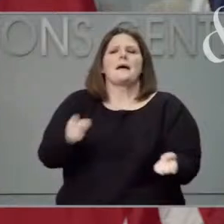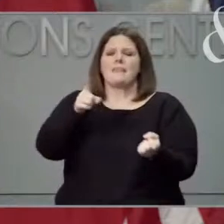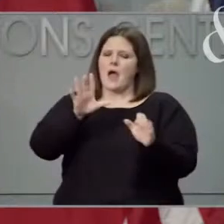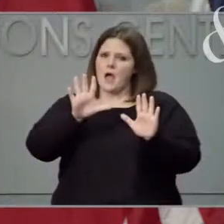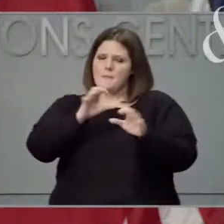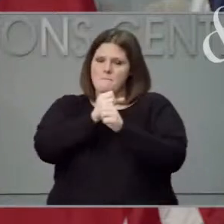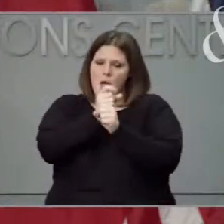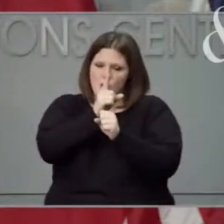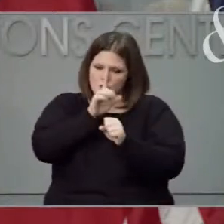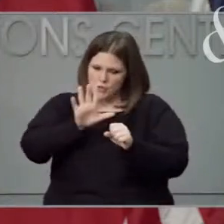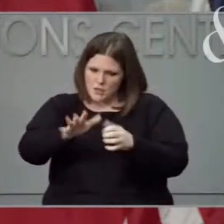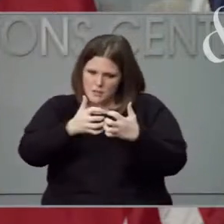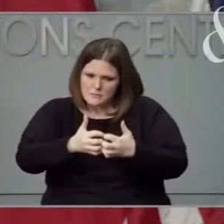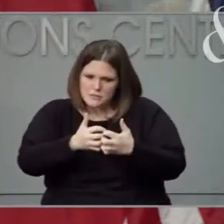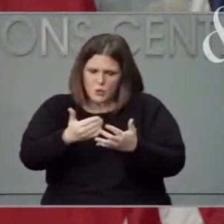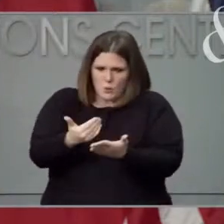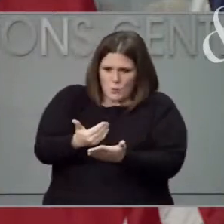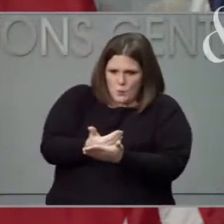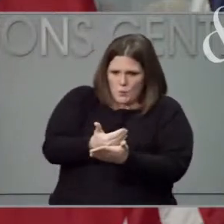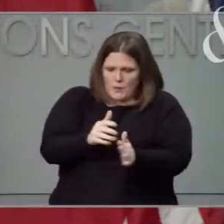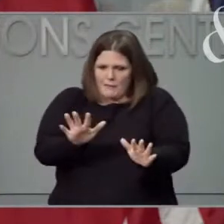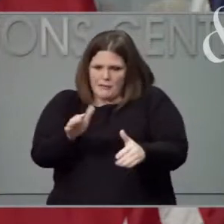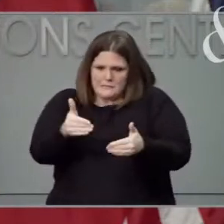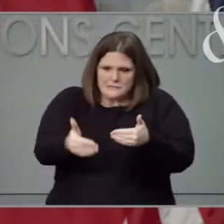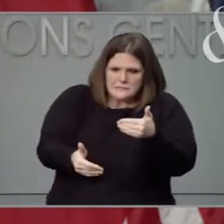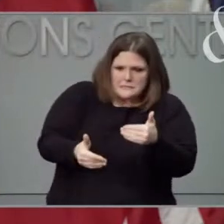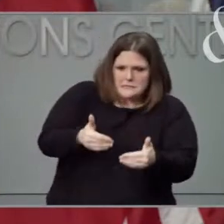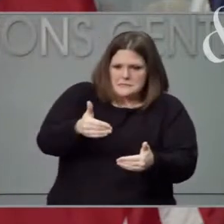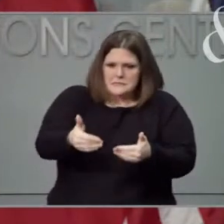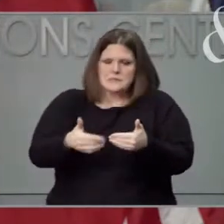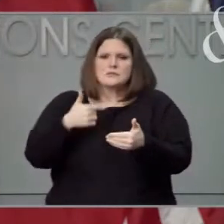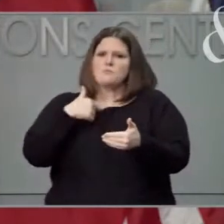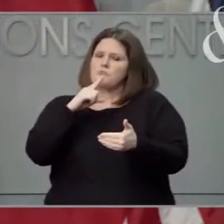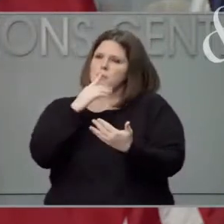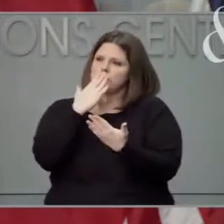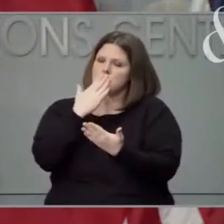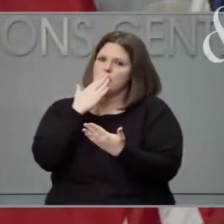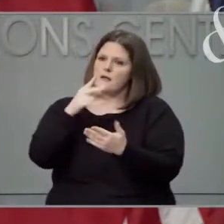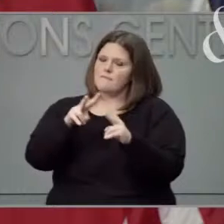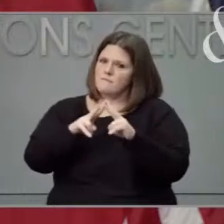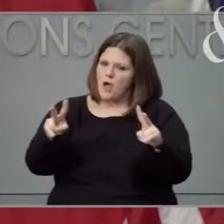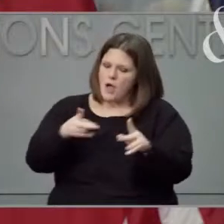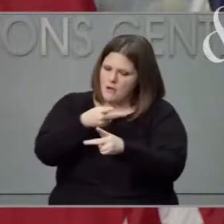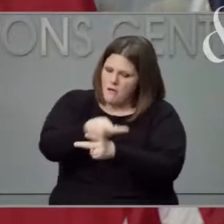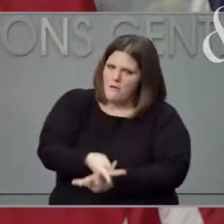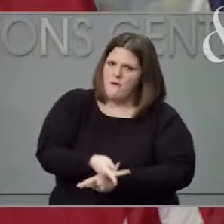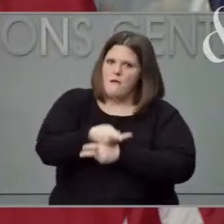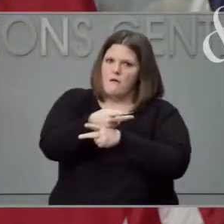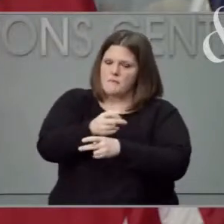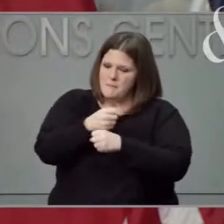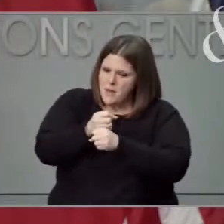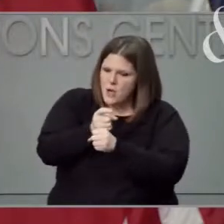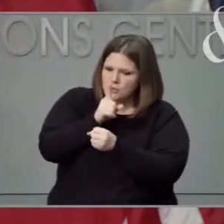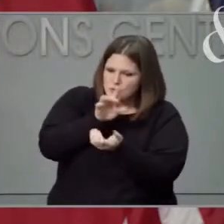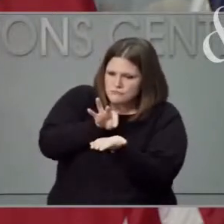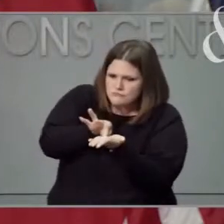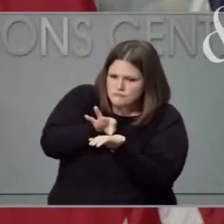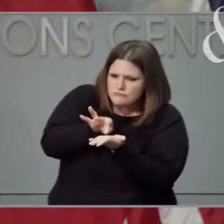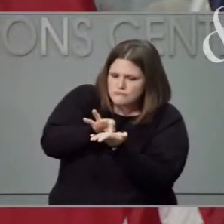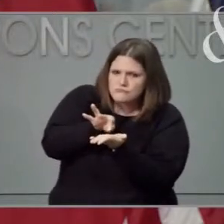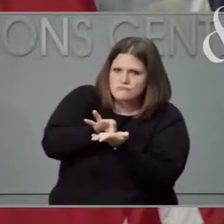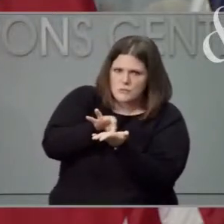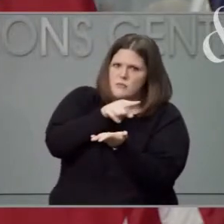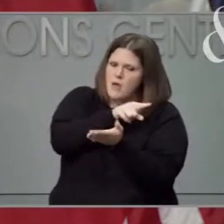very methodical in their processes. And to that, I say thank you for being just, consummate